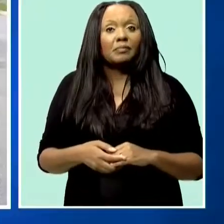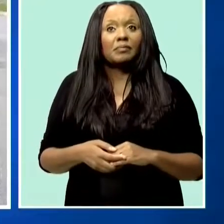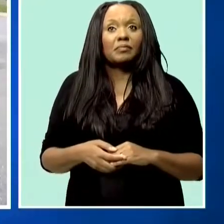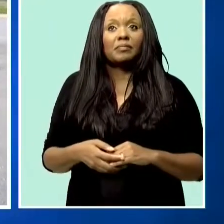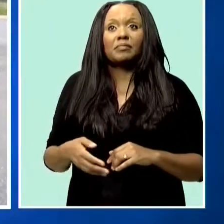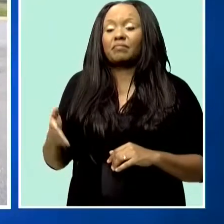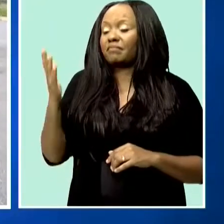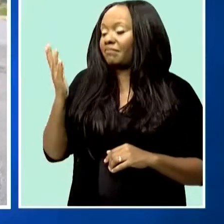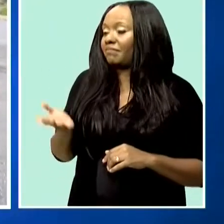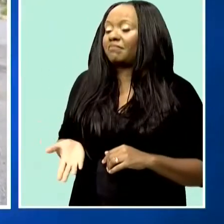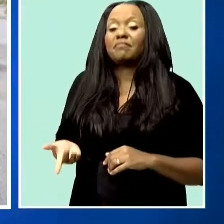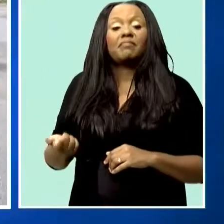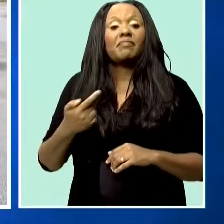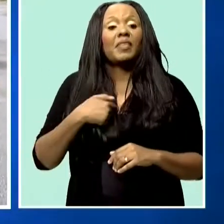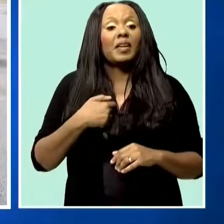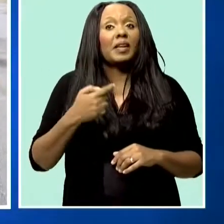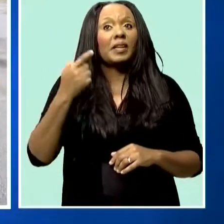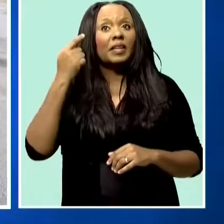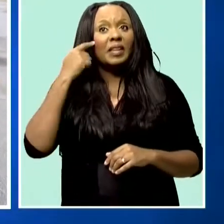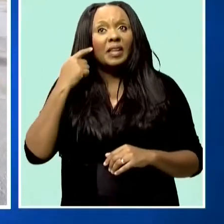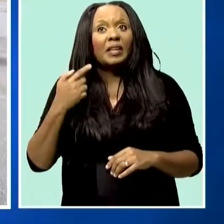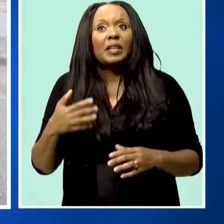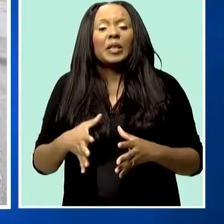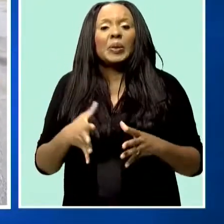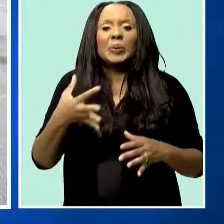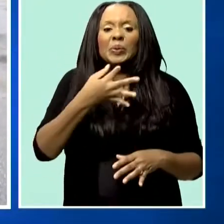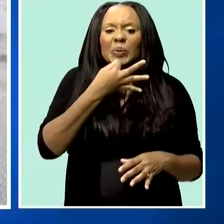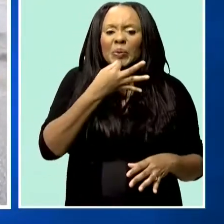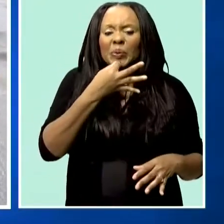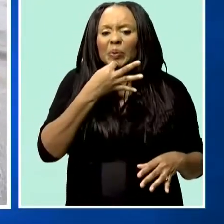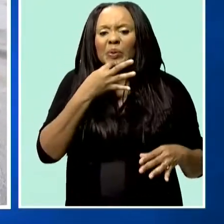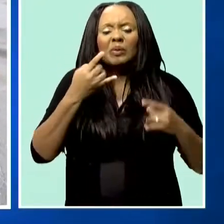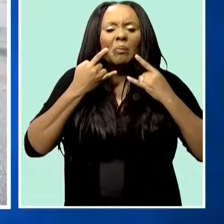I think it is too soon to start.